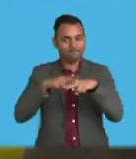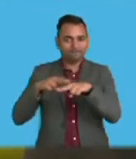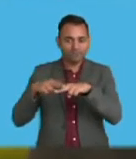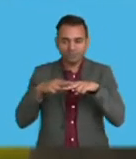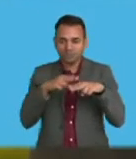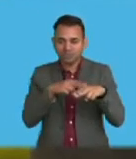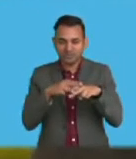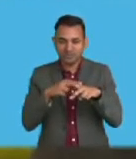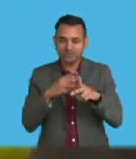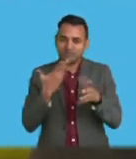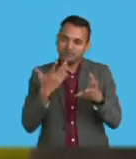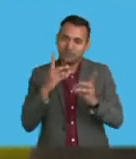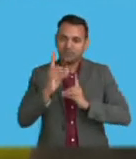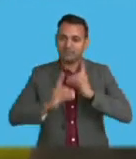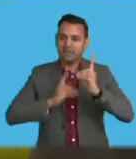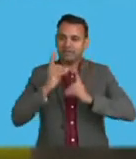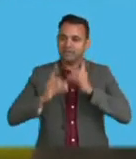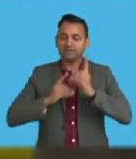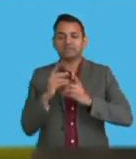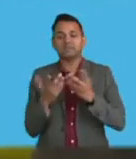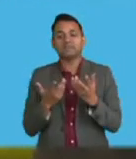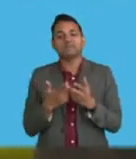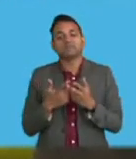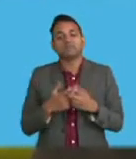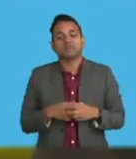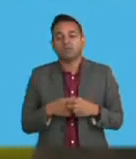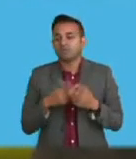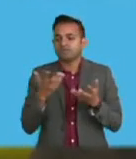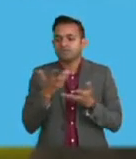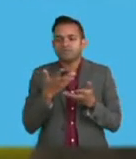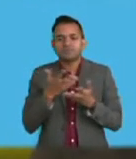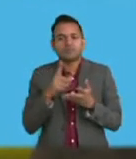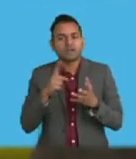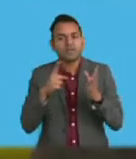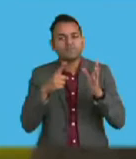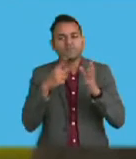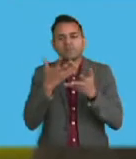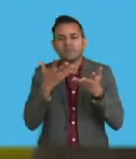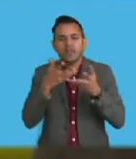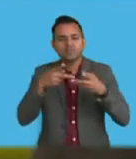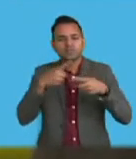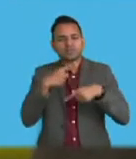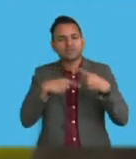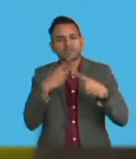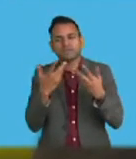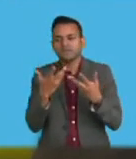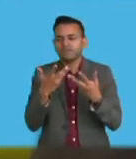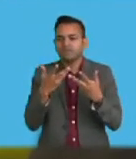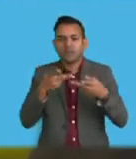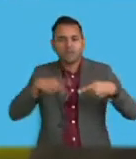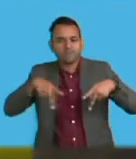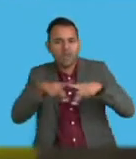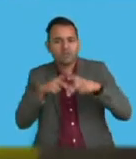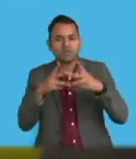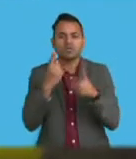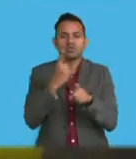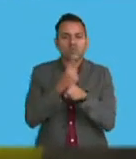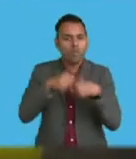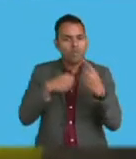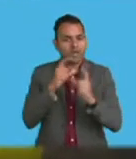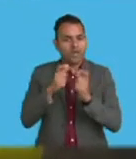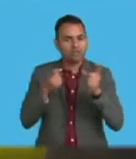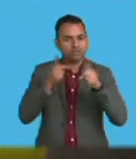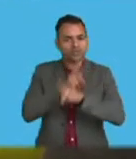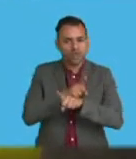Broadcasting Union, which is ABU, Media Summit on Climate Change and Disaster Risk Reduction last month in Nandi. Madam Speaker, we had something like